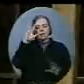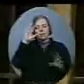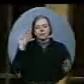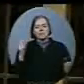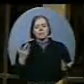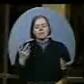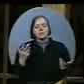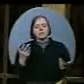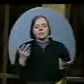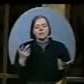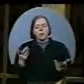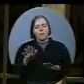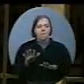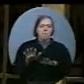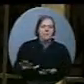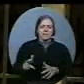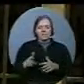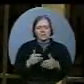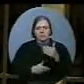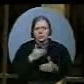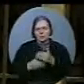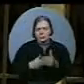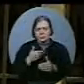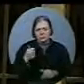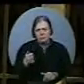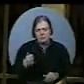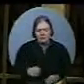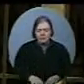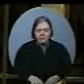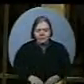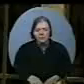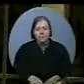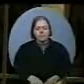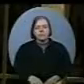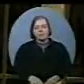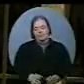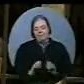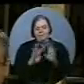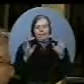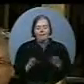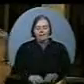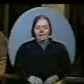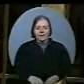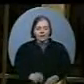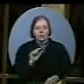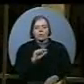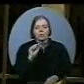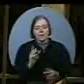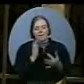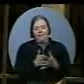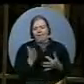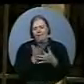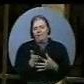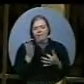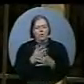process is so obvious it's wafting off the benches. This government has intervened and undermined again and again in the CRTC, but in the case of